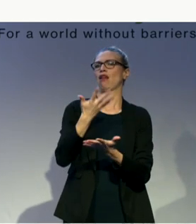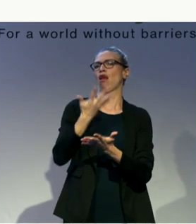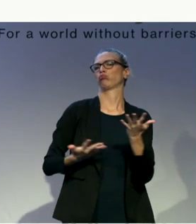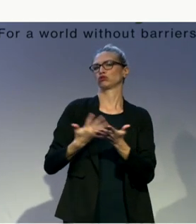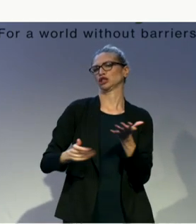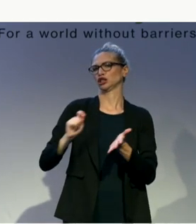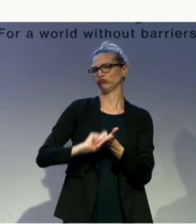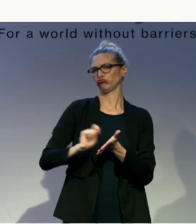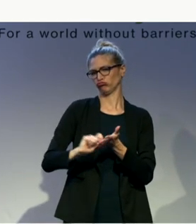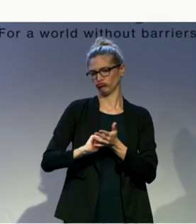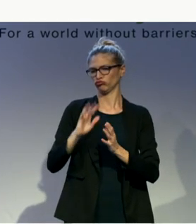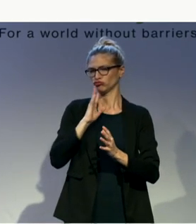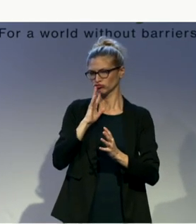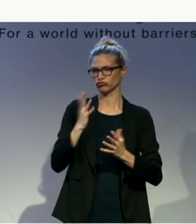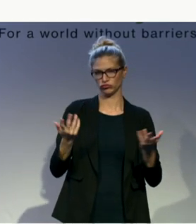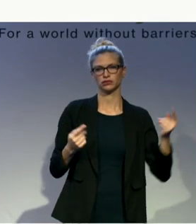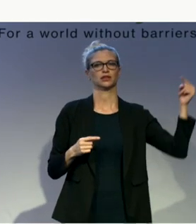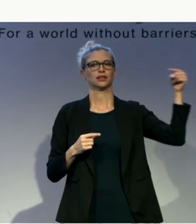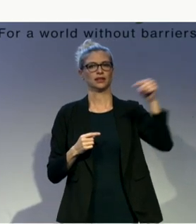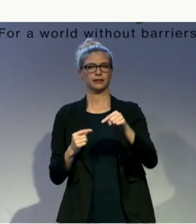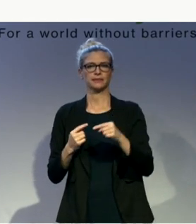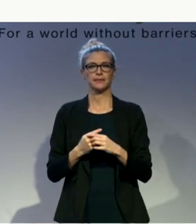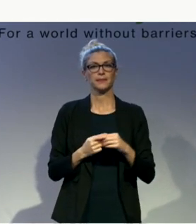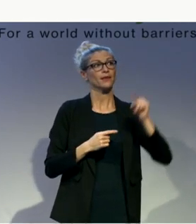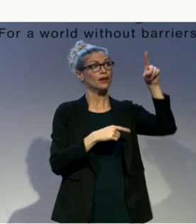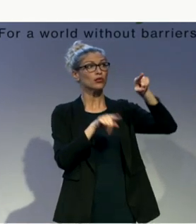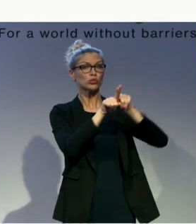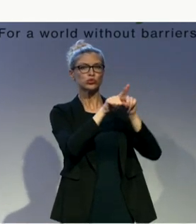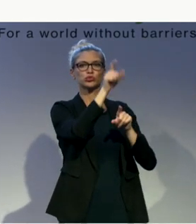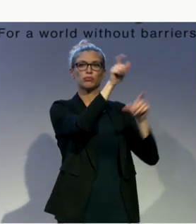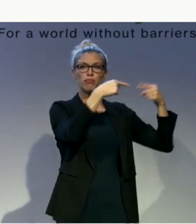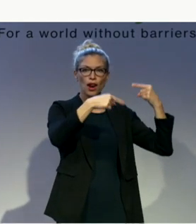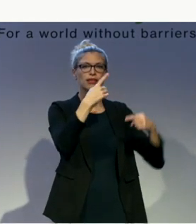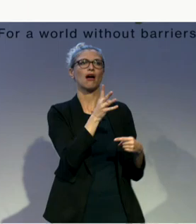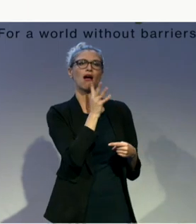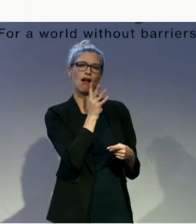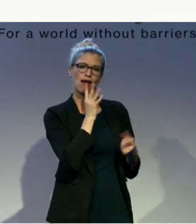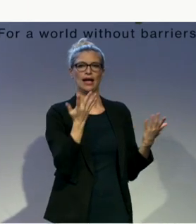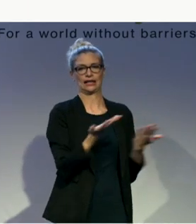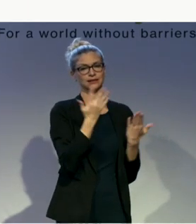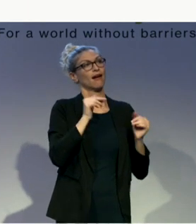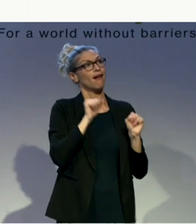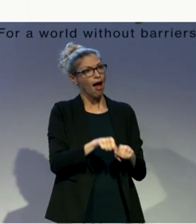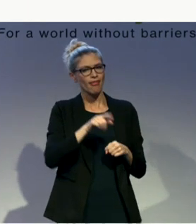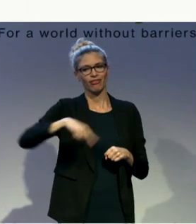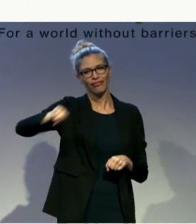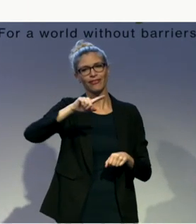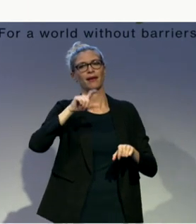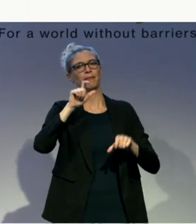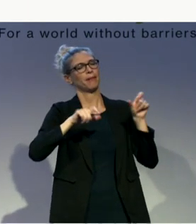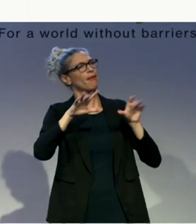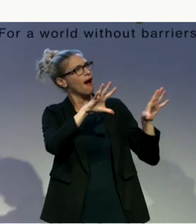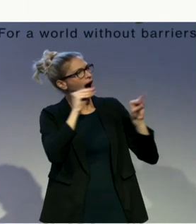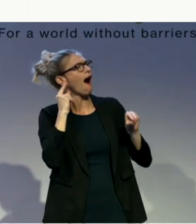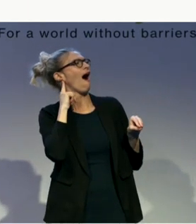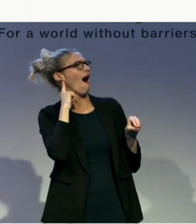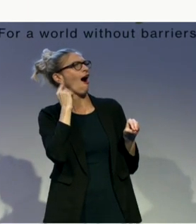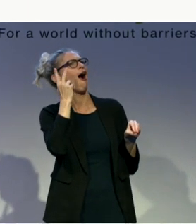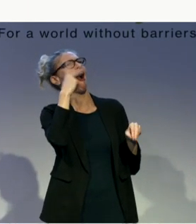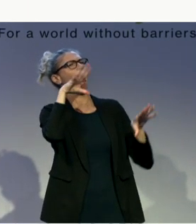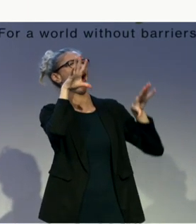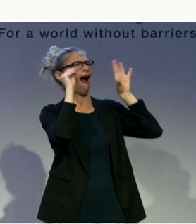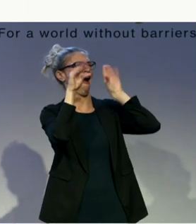so that people actually understand what they're saying. Yeah, you gave us a really good example, and I think that's not only for people with learning